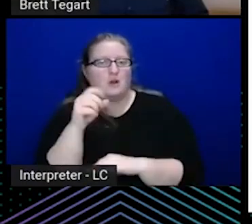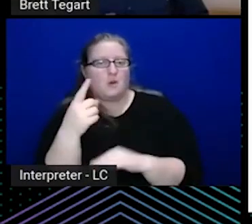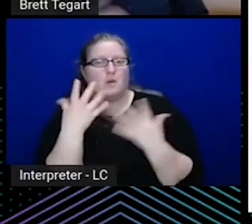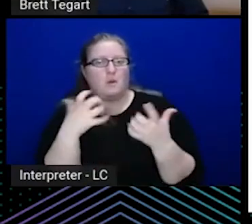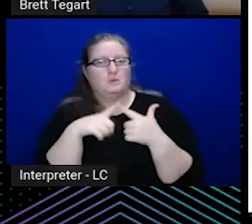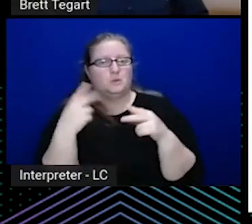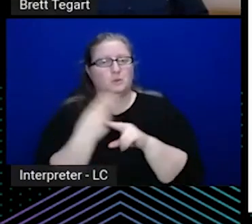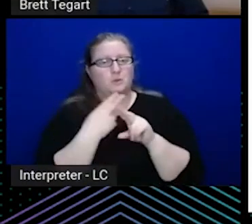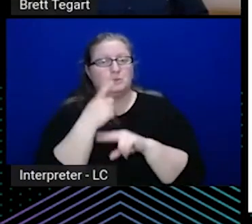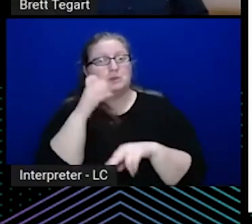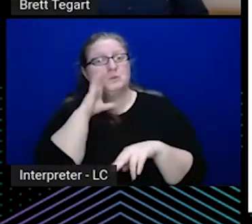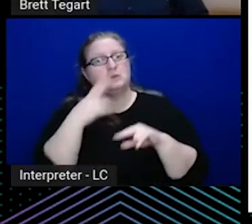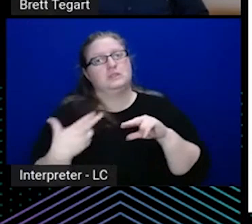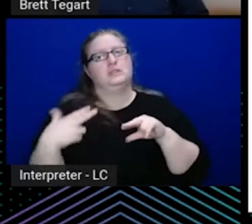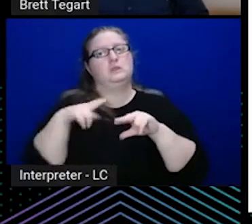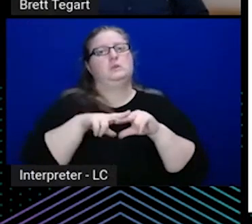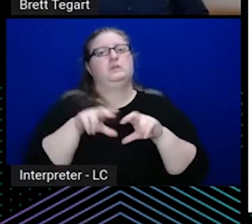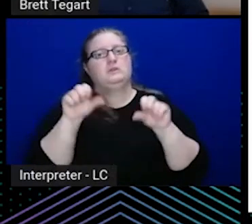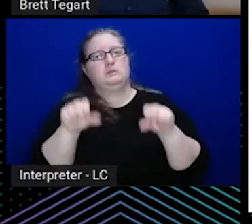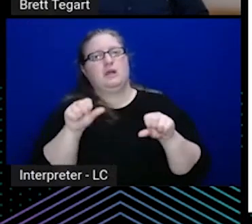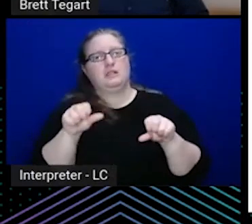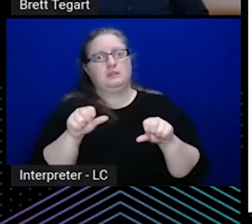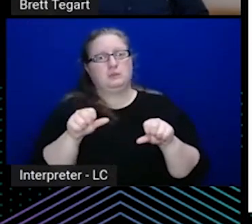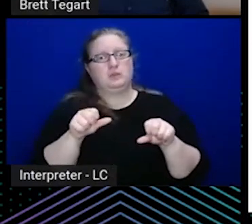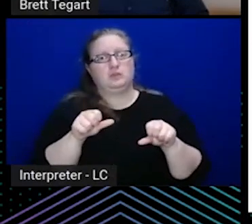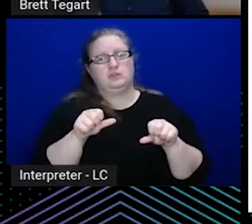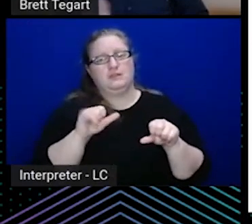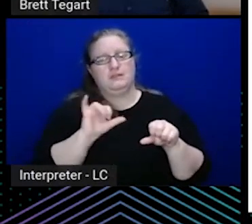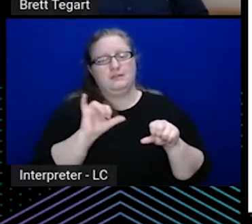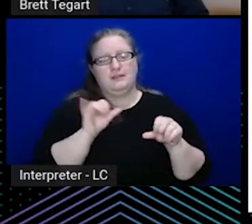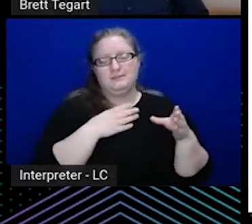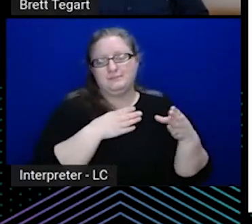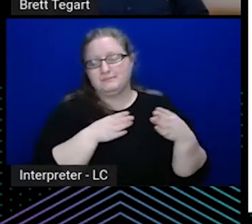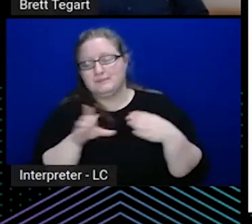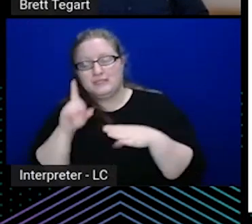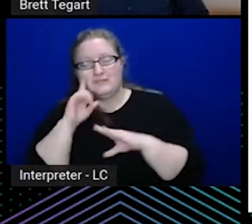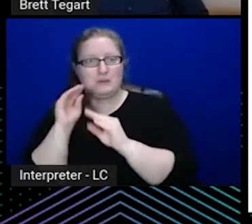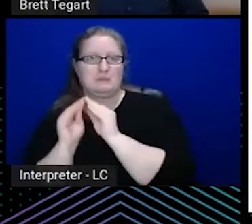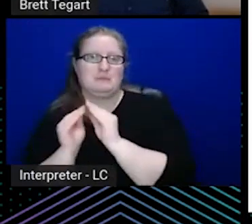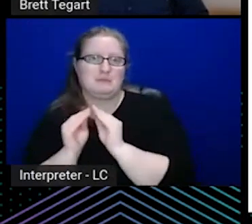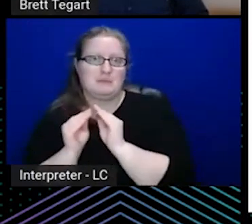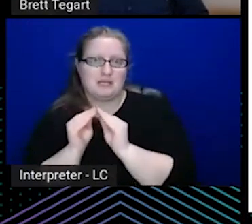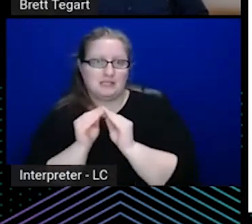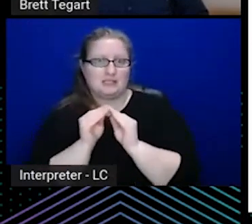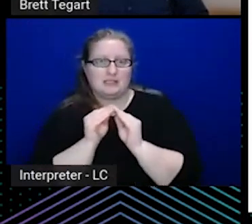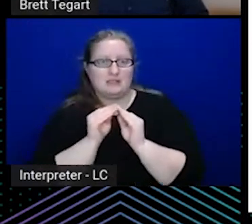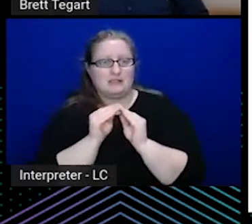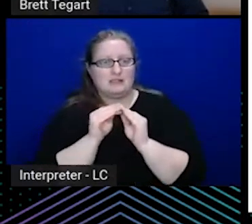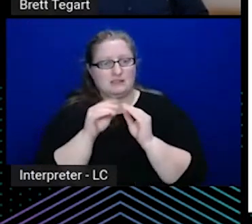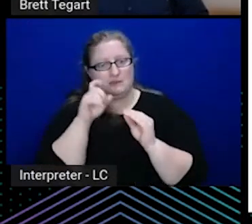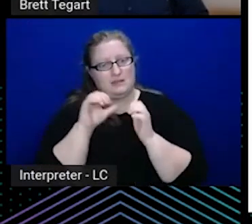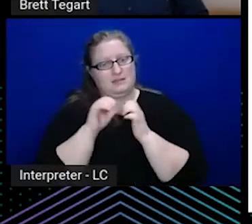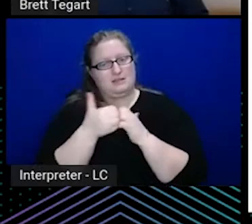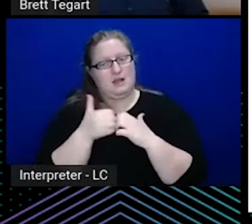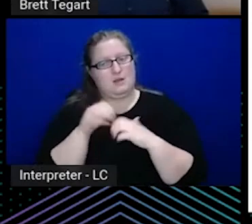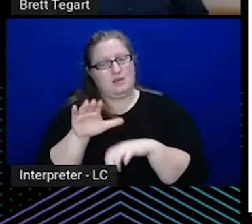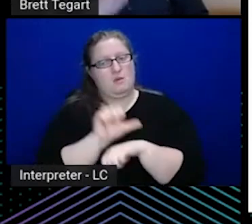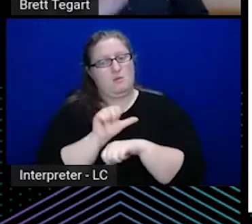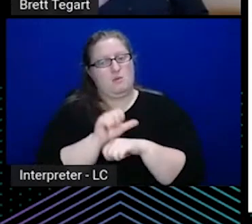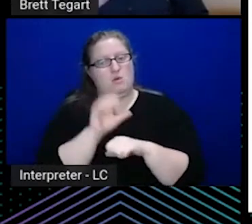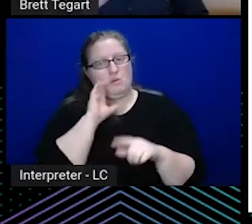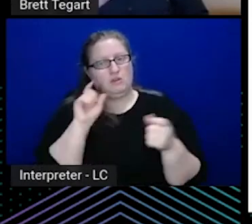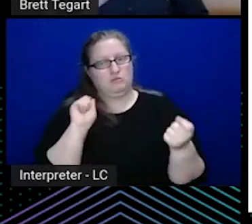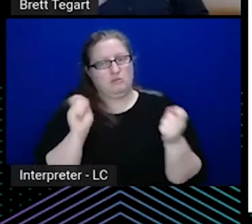it increases the possible drift or maintenance that would have to do if the way that module works changes. So